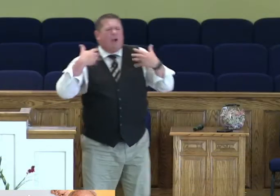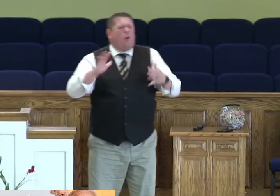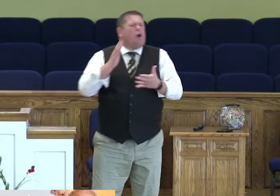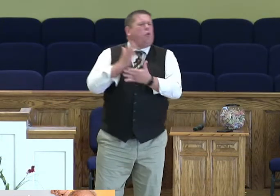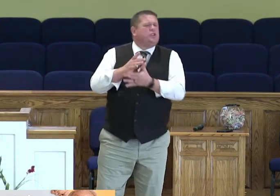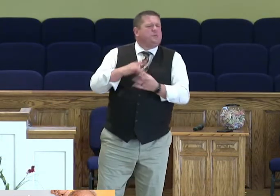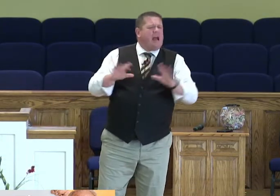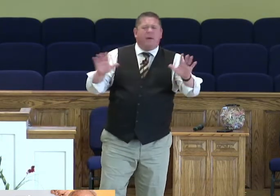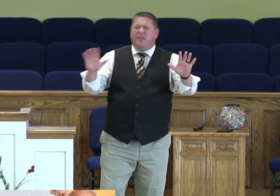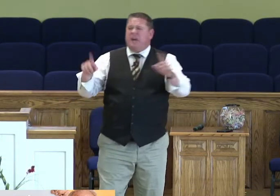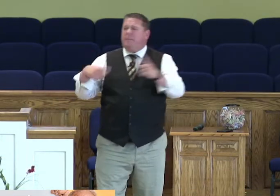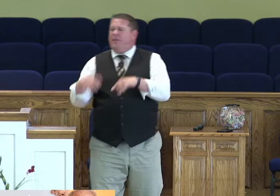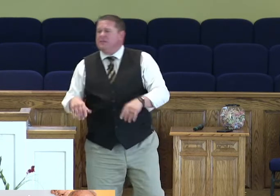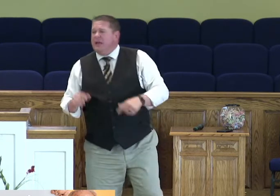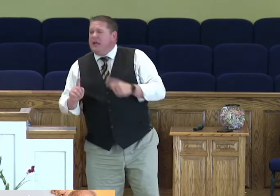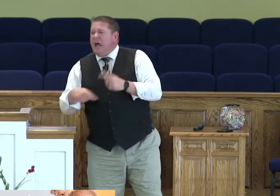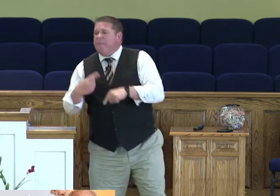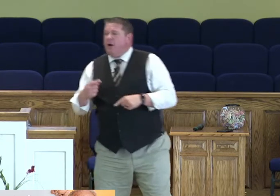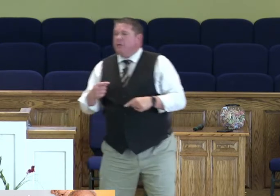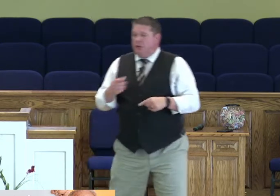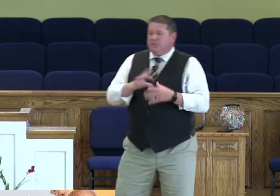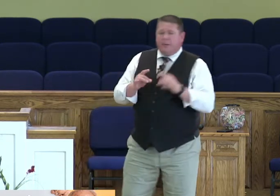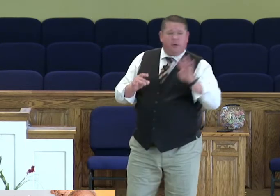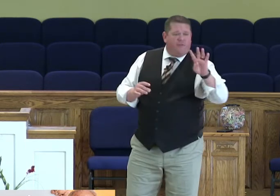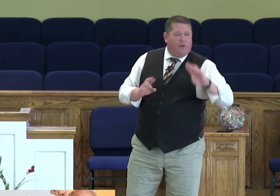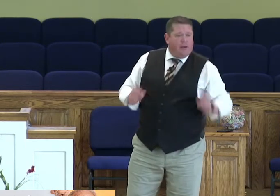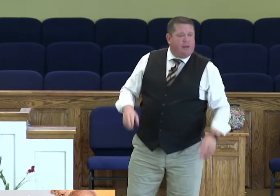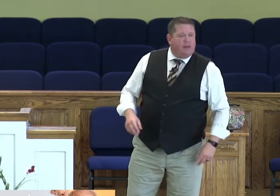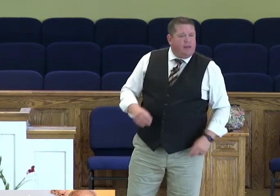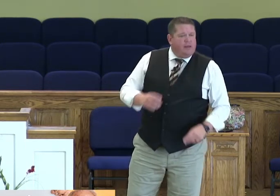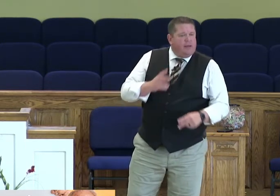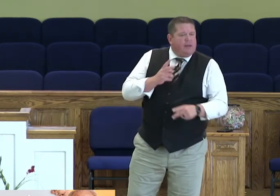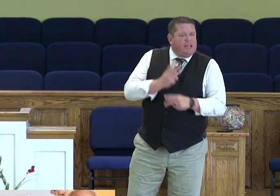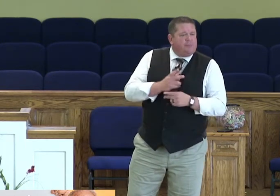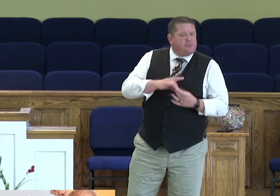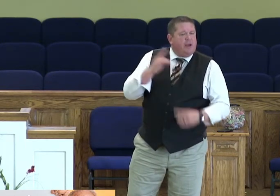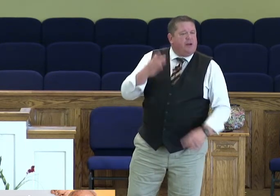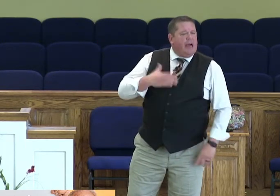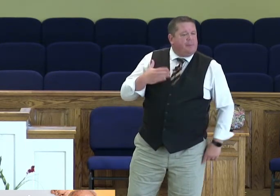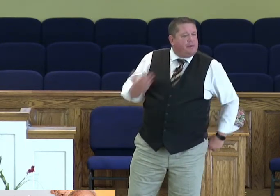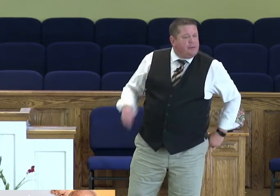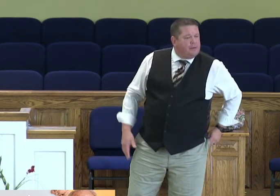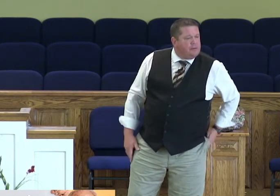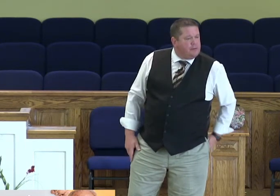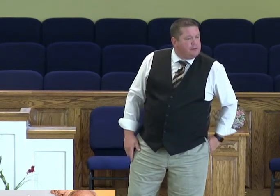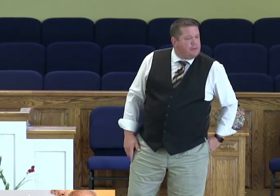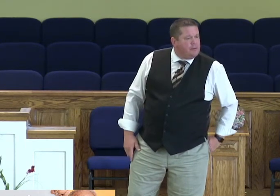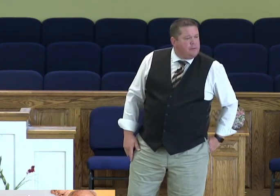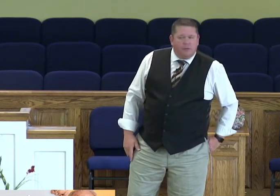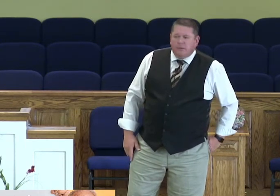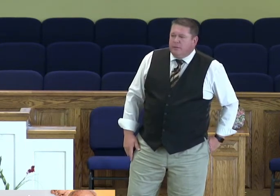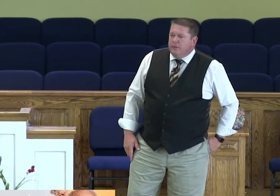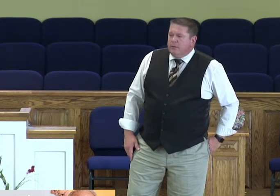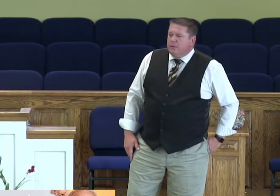on eggshells. I don't want to quench the spirit. How about this? Here's a statement number 4. You ready? Keep the spirit happy.